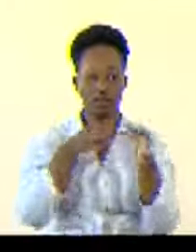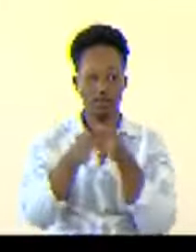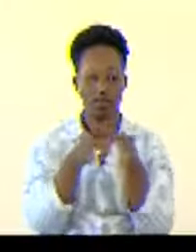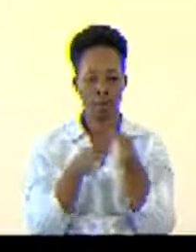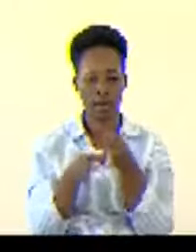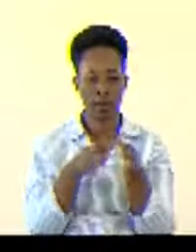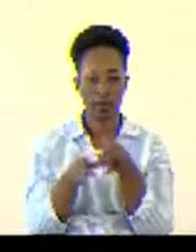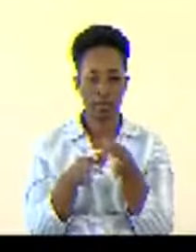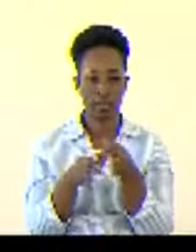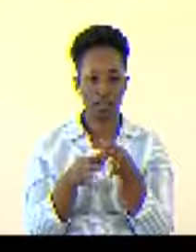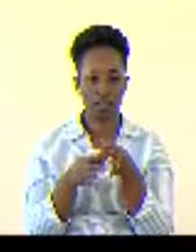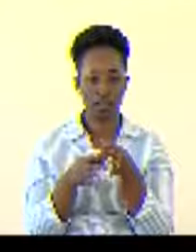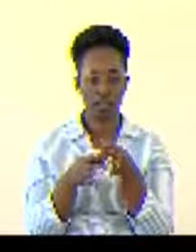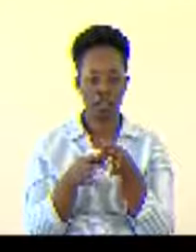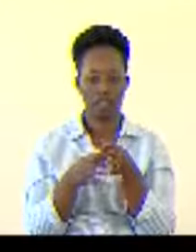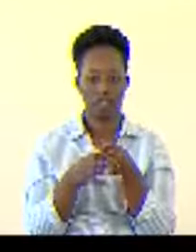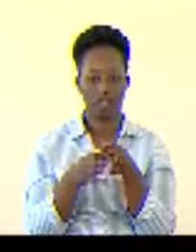the